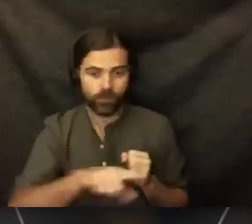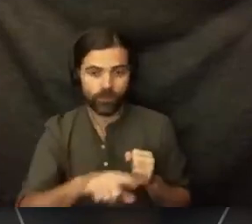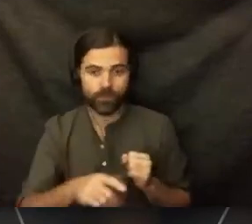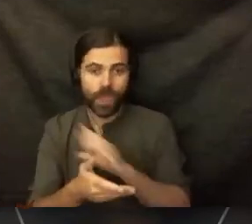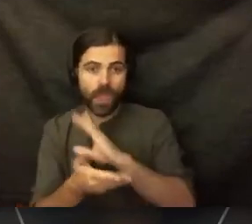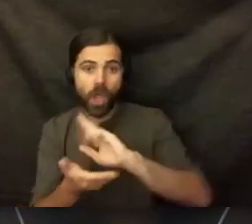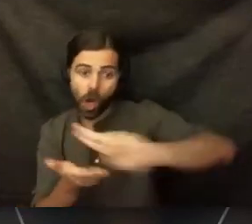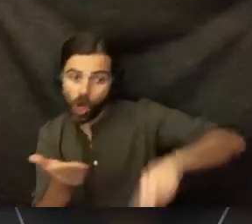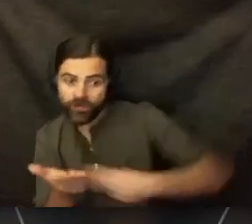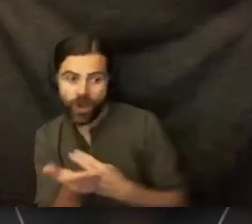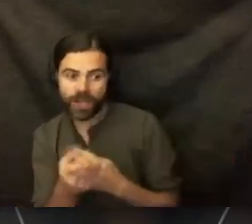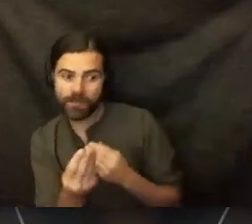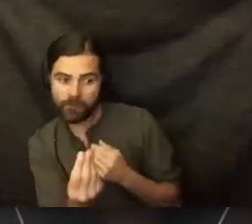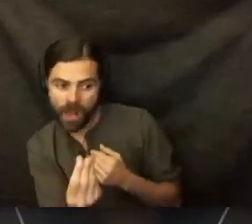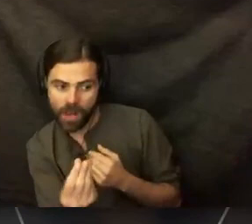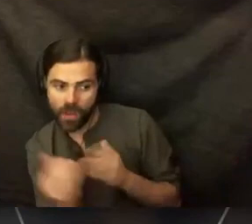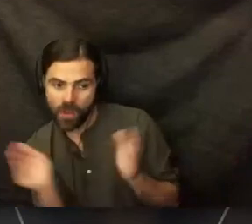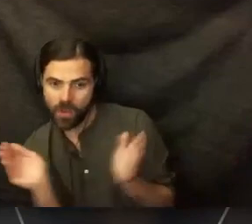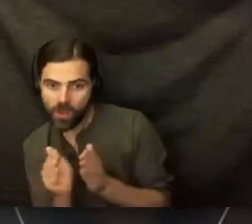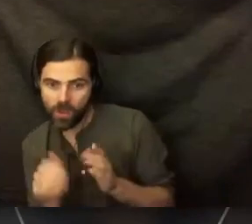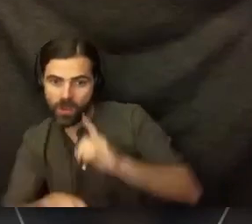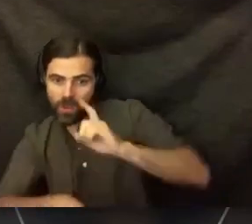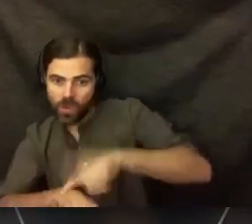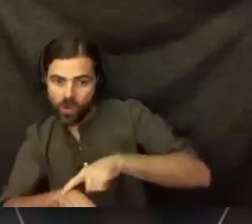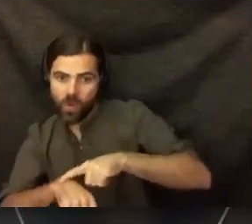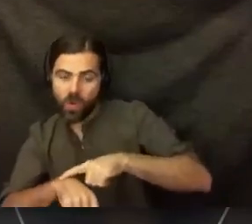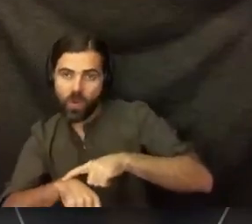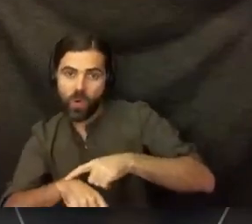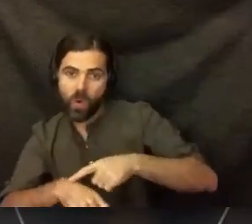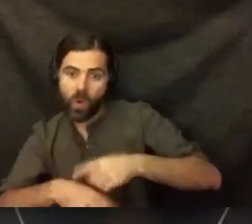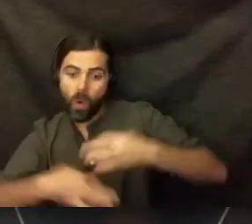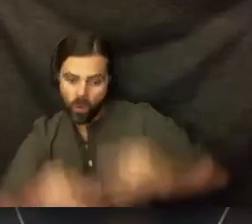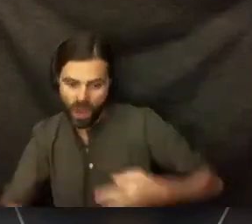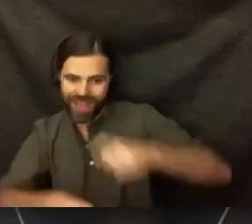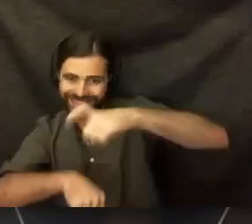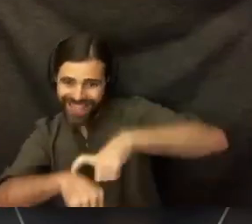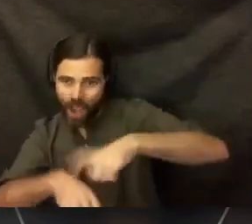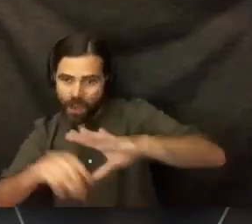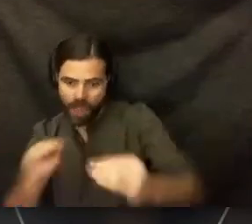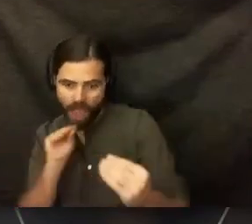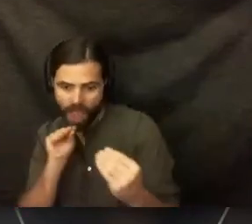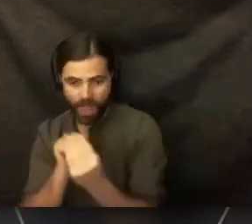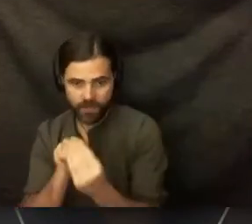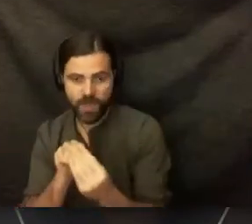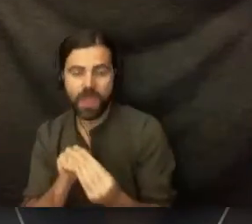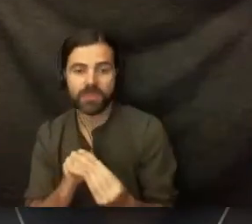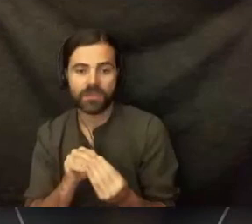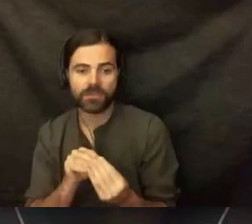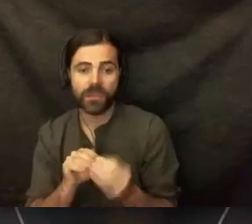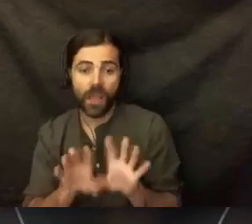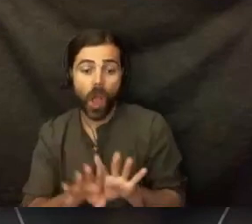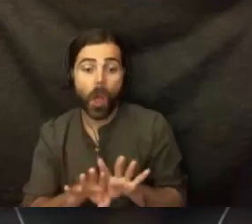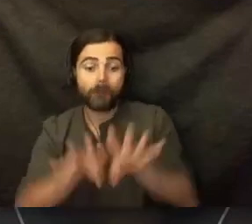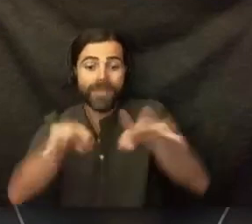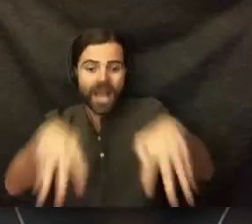micro-contracting of value, real-time adjustment, contingent models of contracting that allow us to be able to contract some of the spillover, both